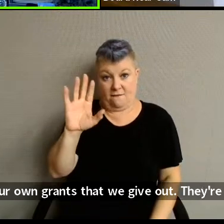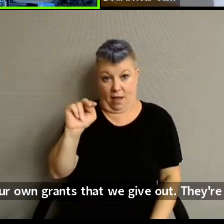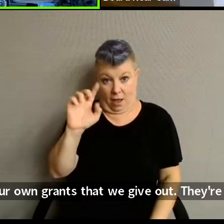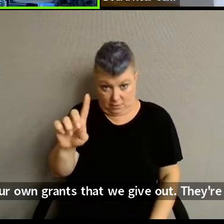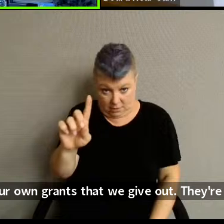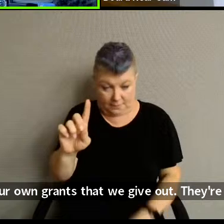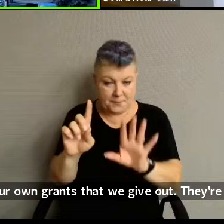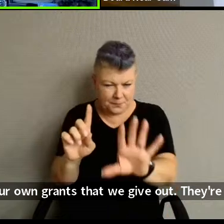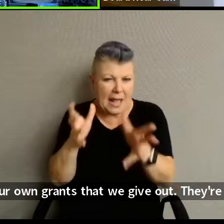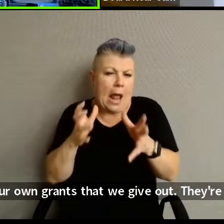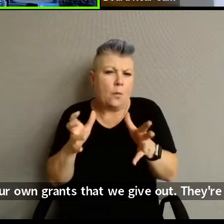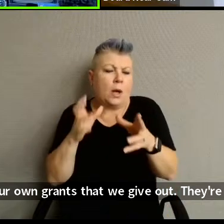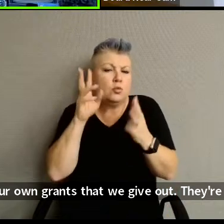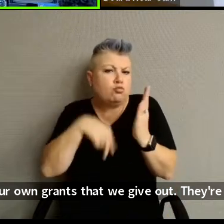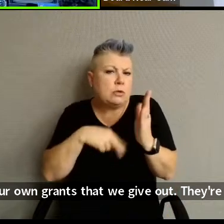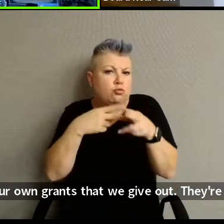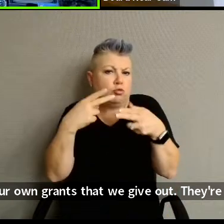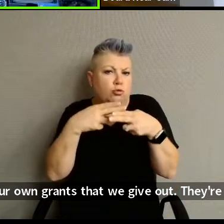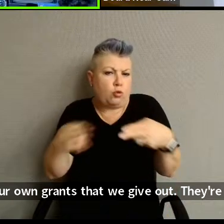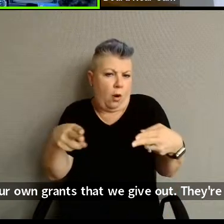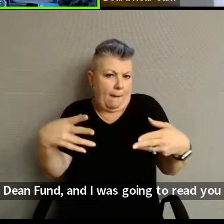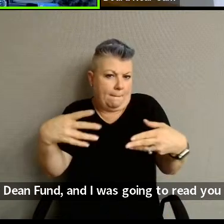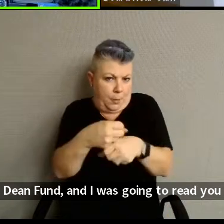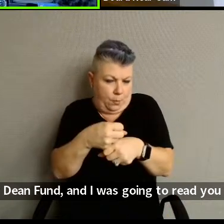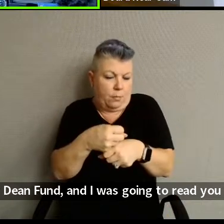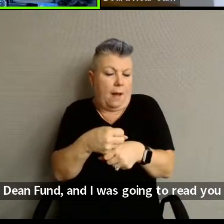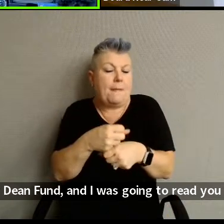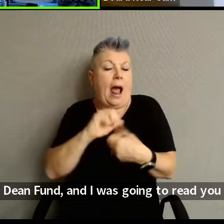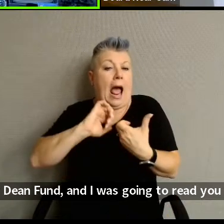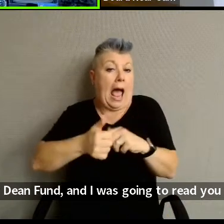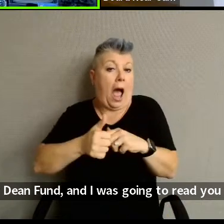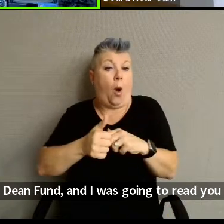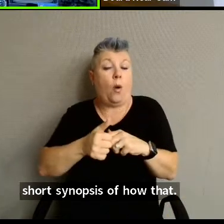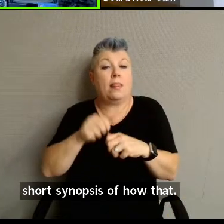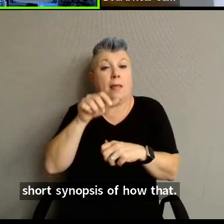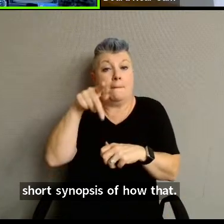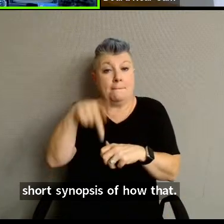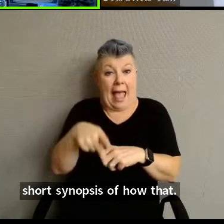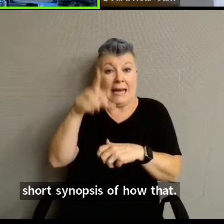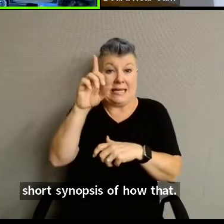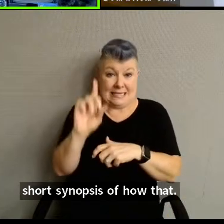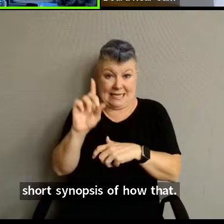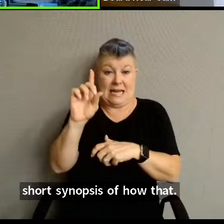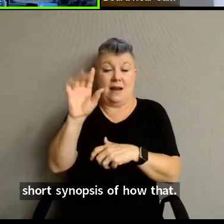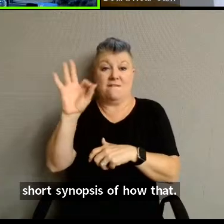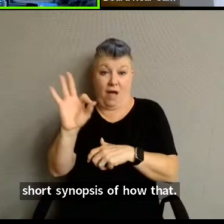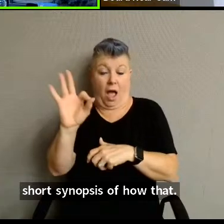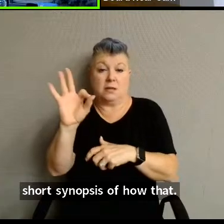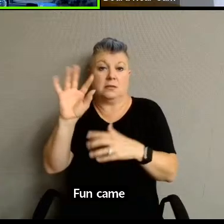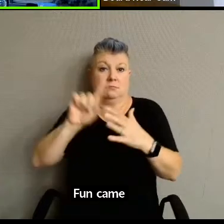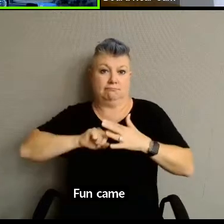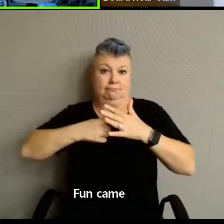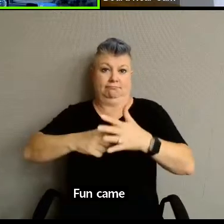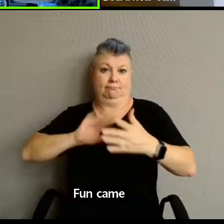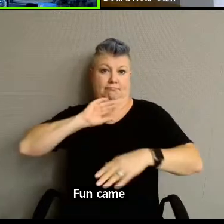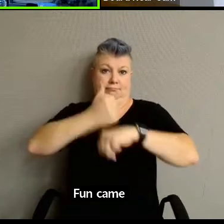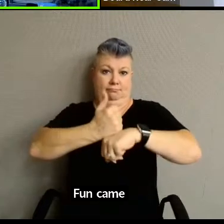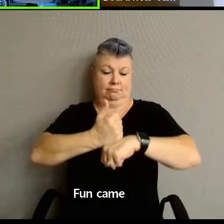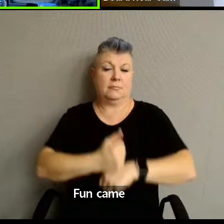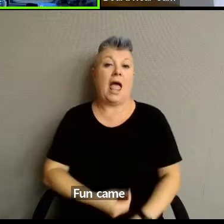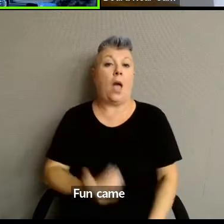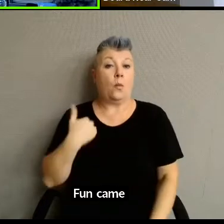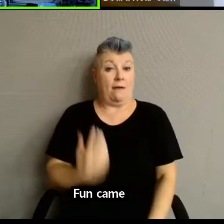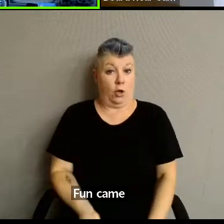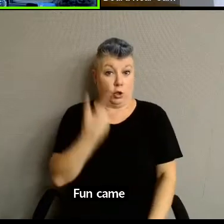a short synopsis of how that fund came about. But we have 2 winners from that